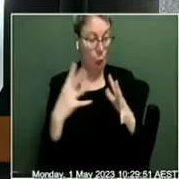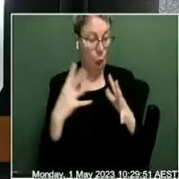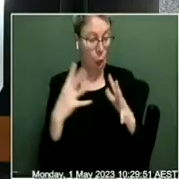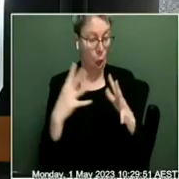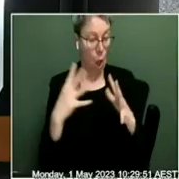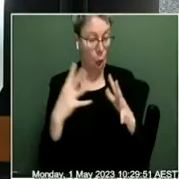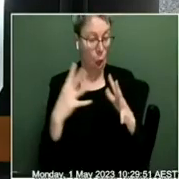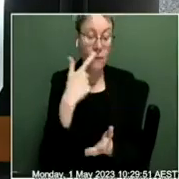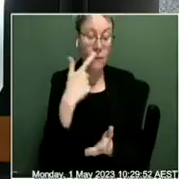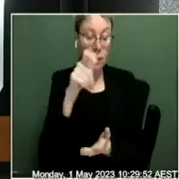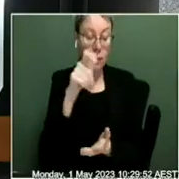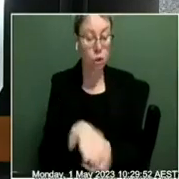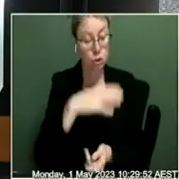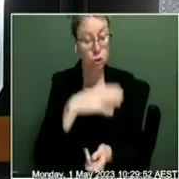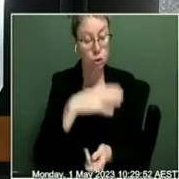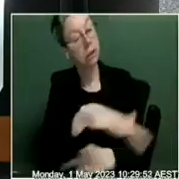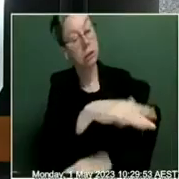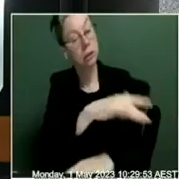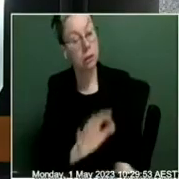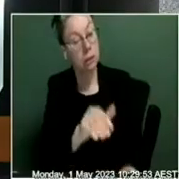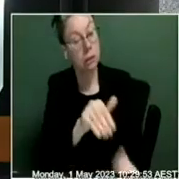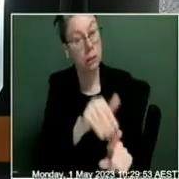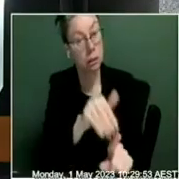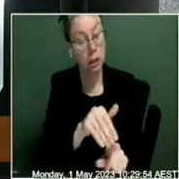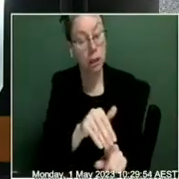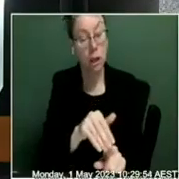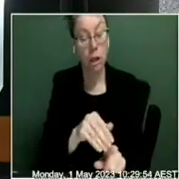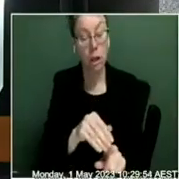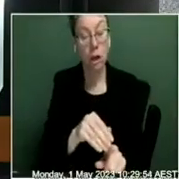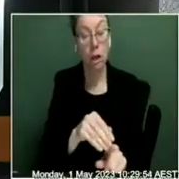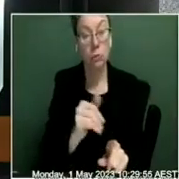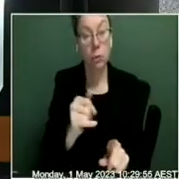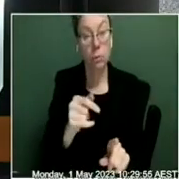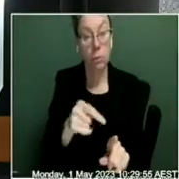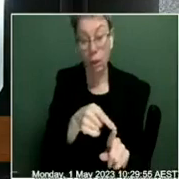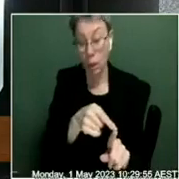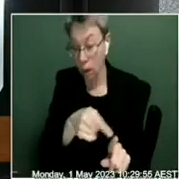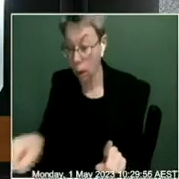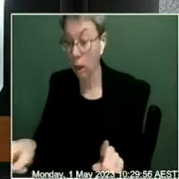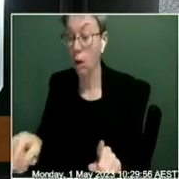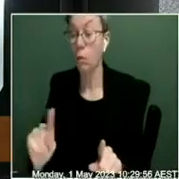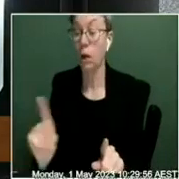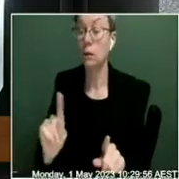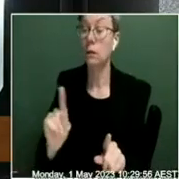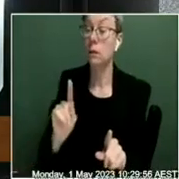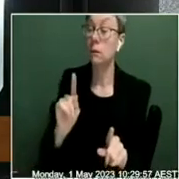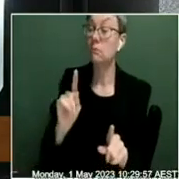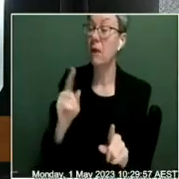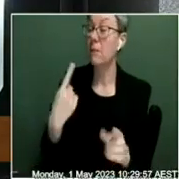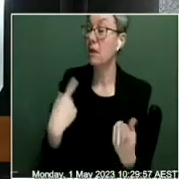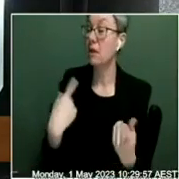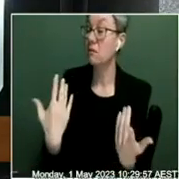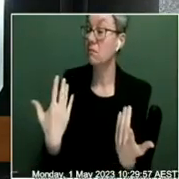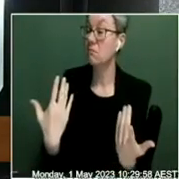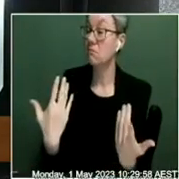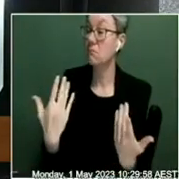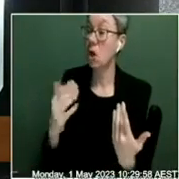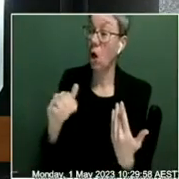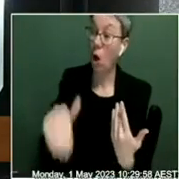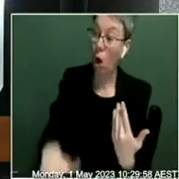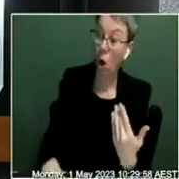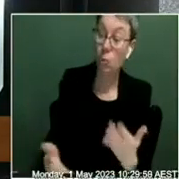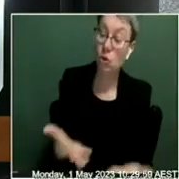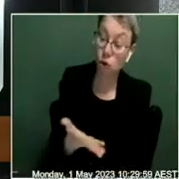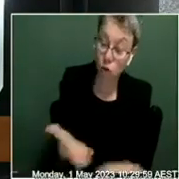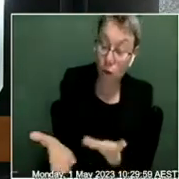violence service or a mental health service, that then could potentially have an involvement with child protection, but it's very unlikely from the brief intervention, the